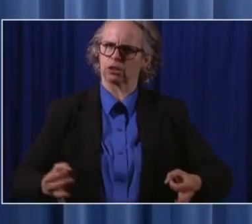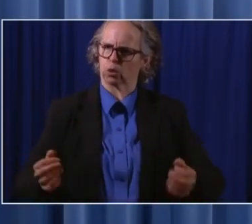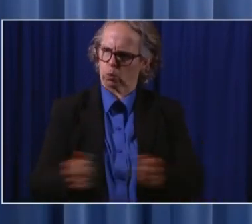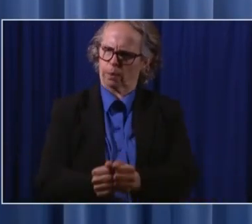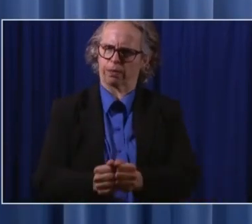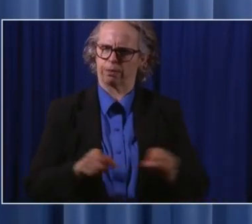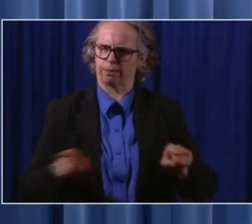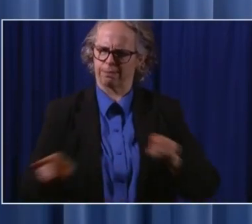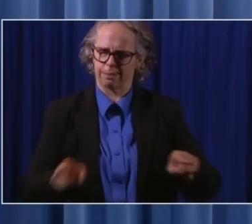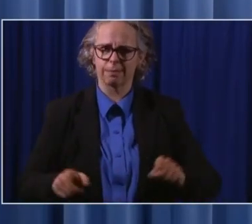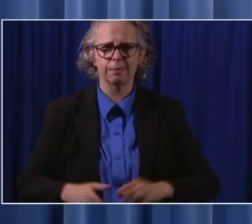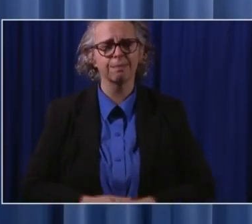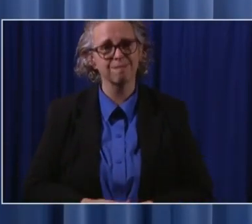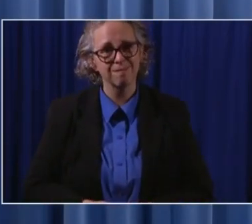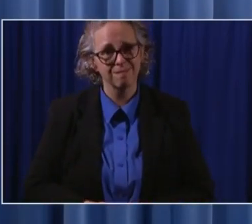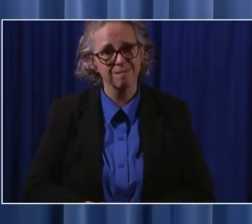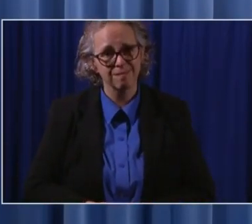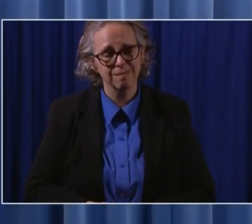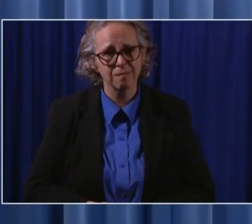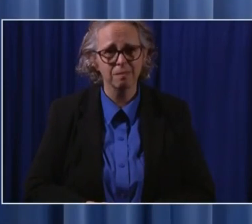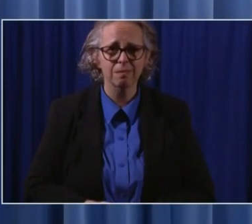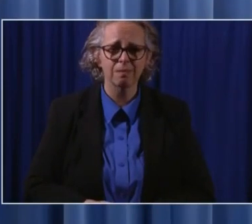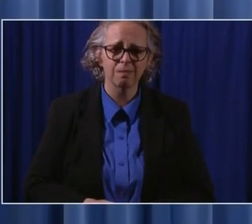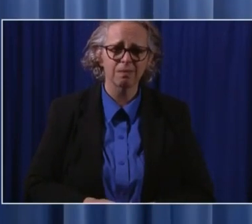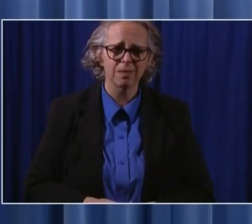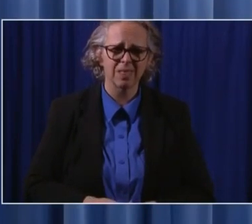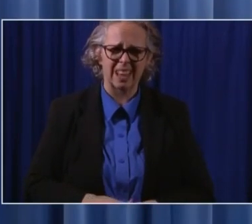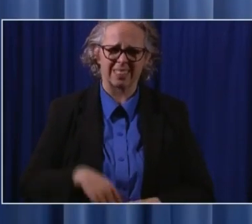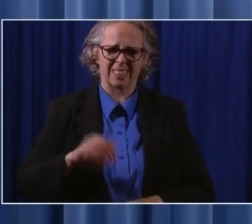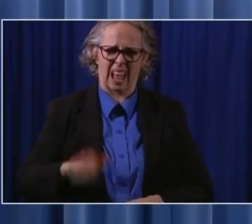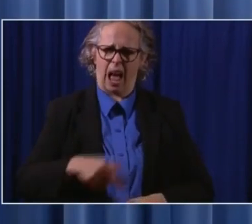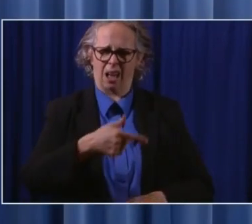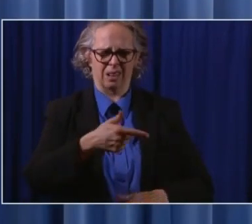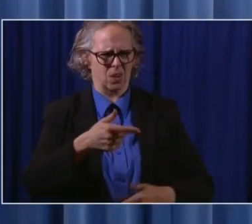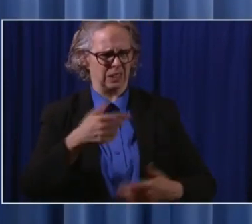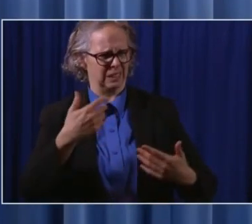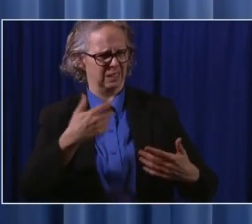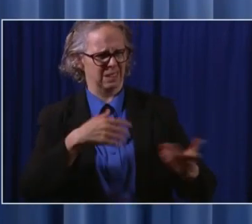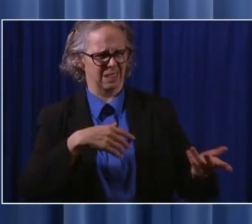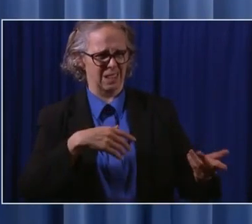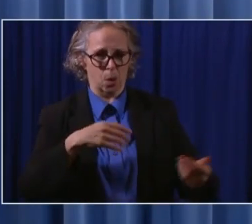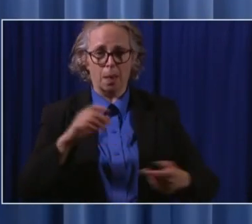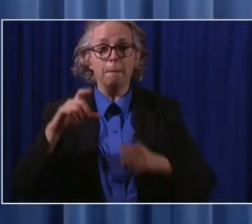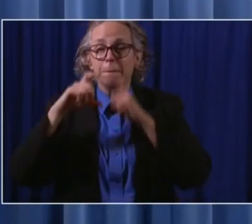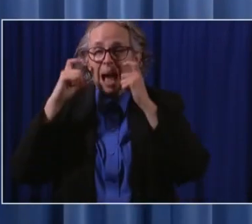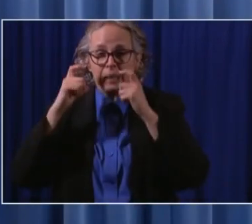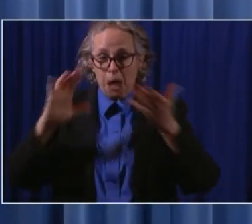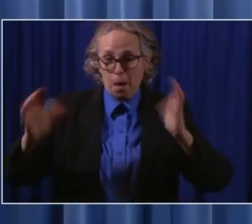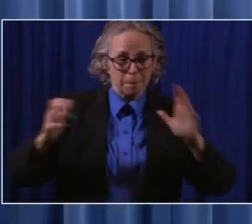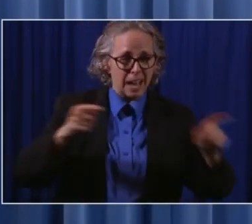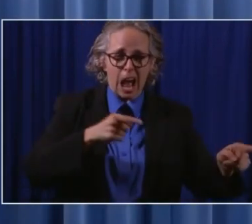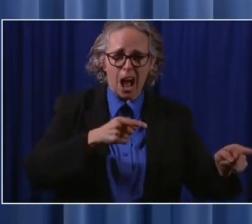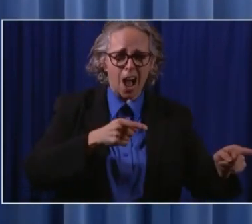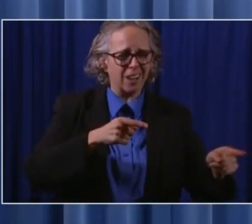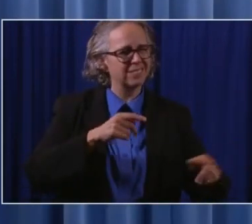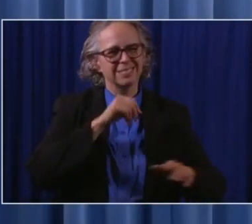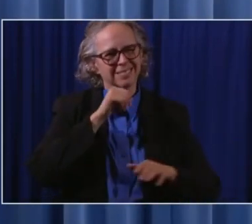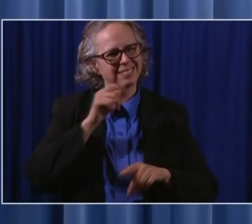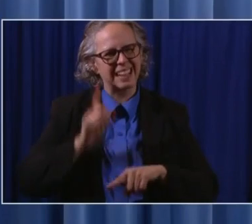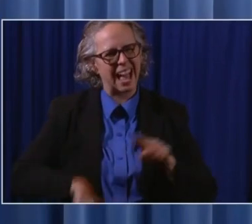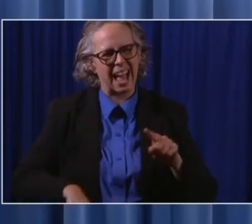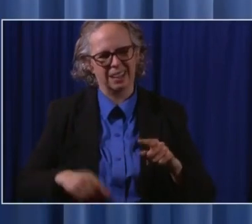There's no comparison, in my opinion, between masks, where there is